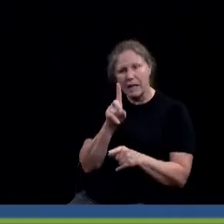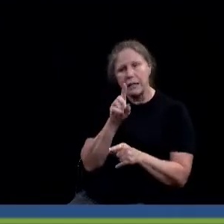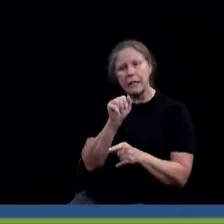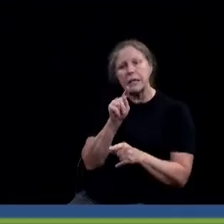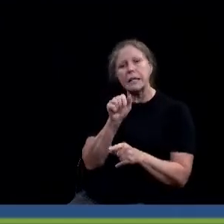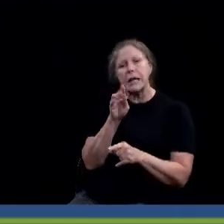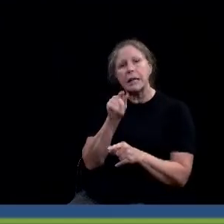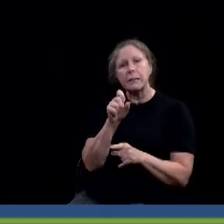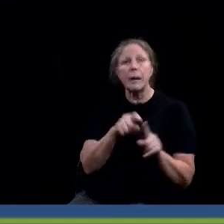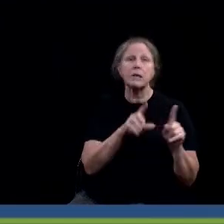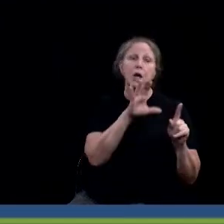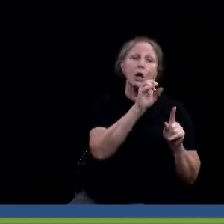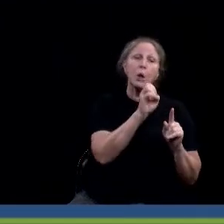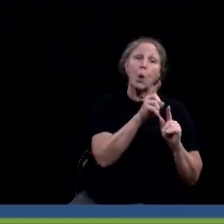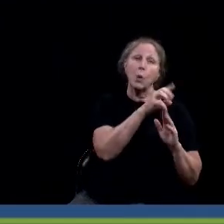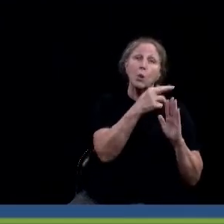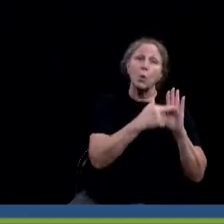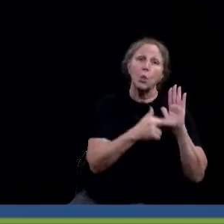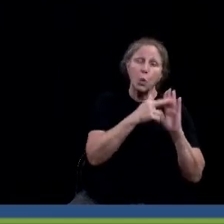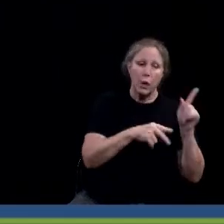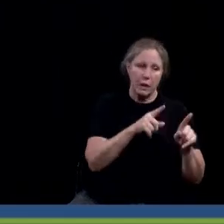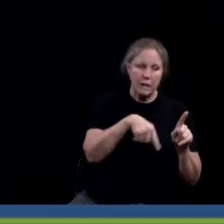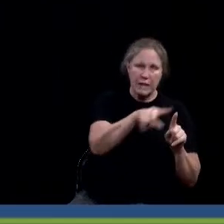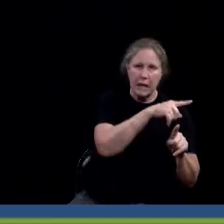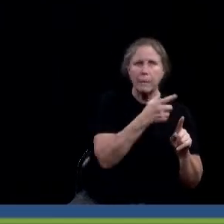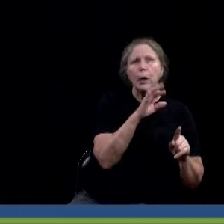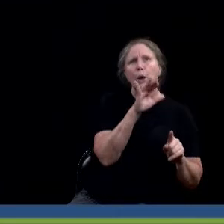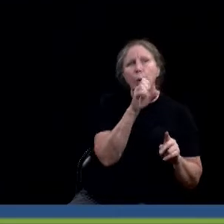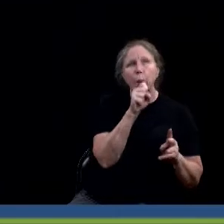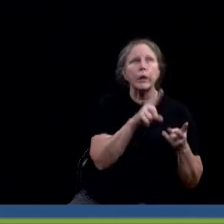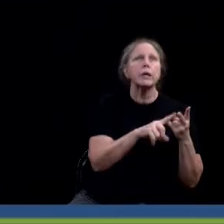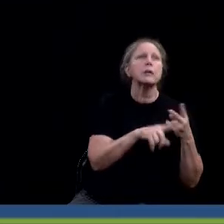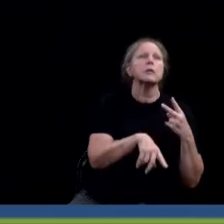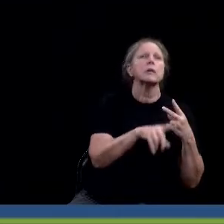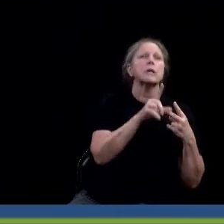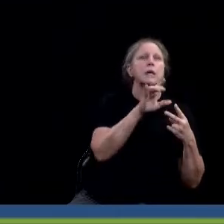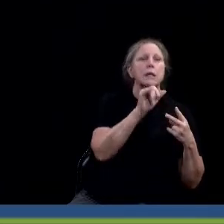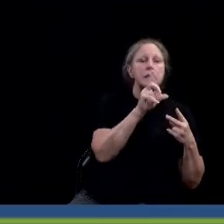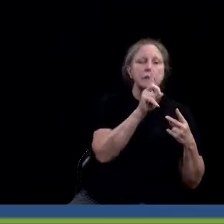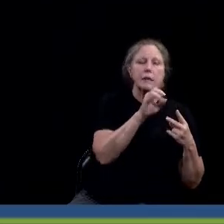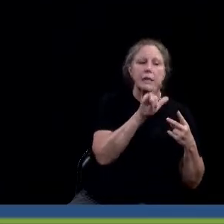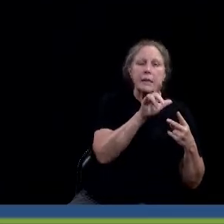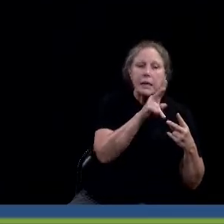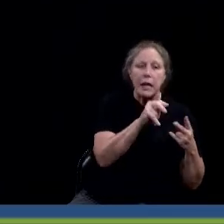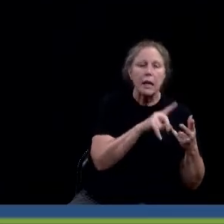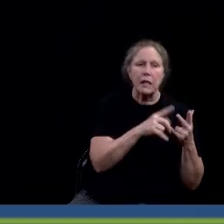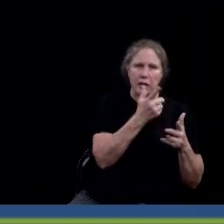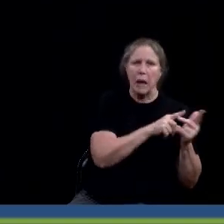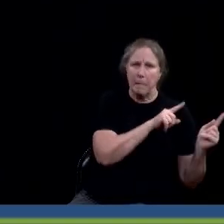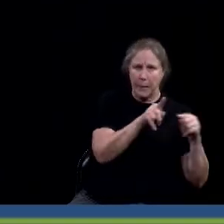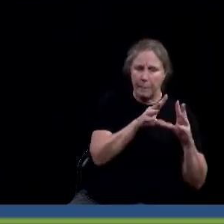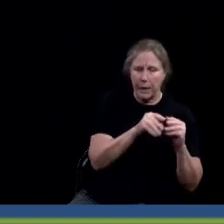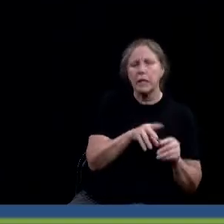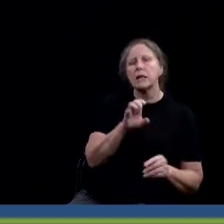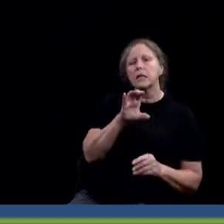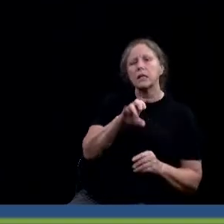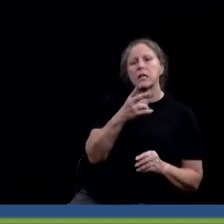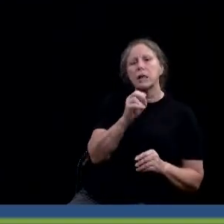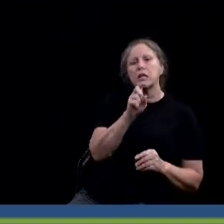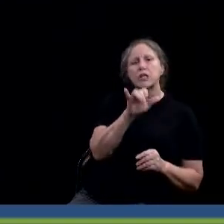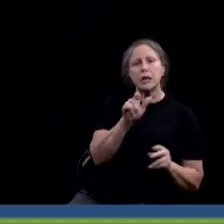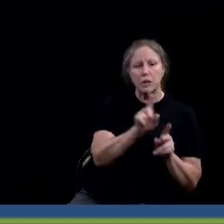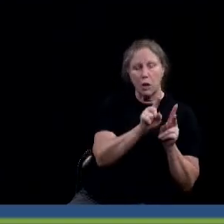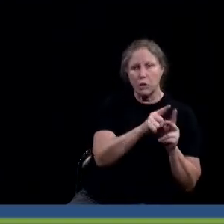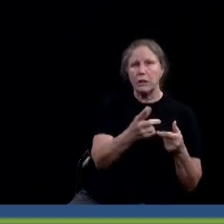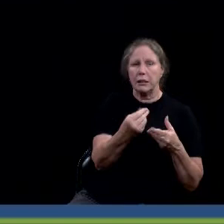Chris Randazzo, Galen Price was in some of the meetings, and Kelsey Montgomery as well. So they gave us a lot of good feedback and input on how they